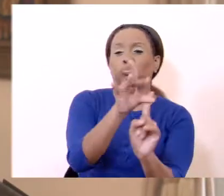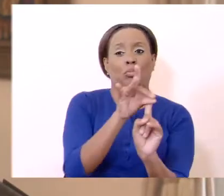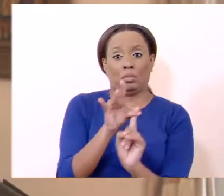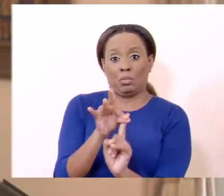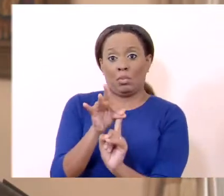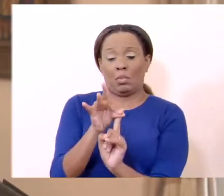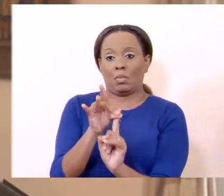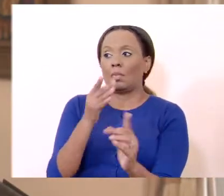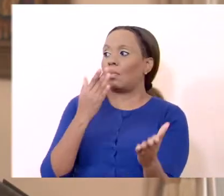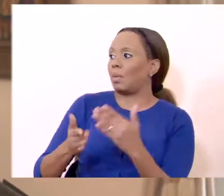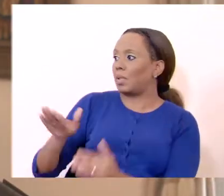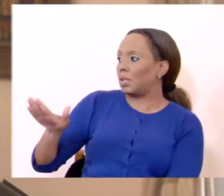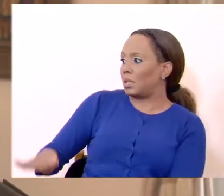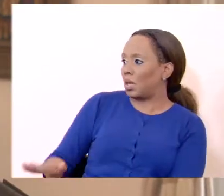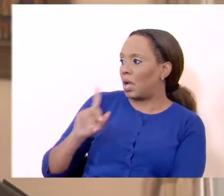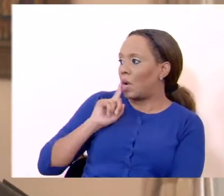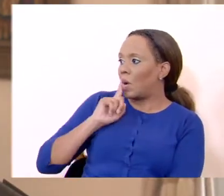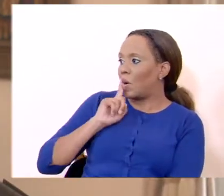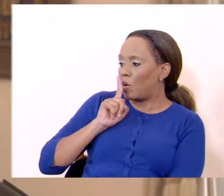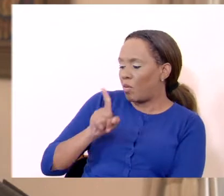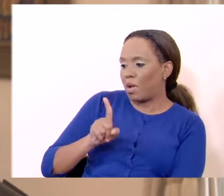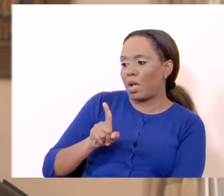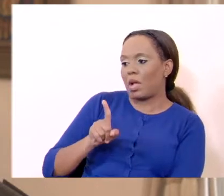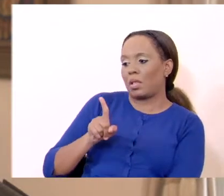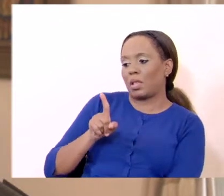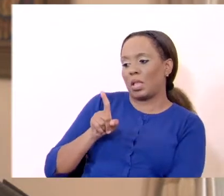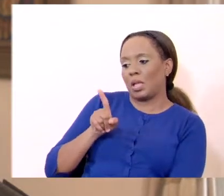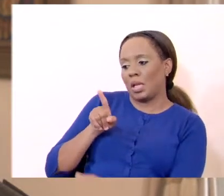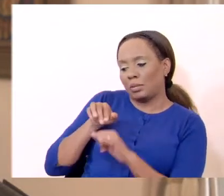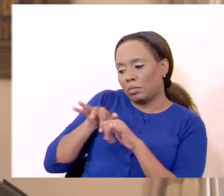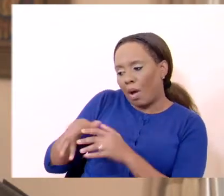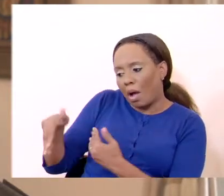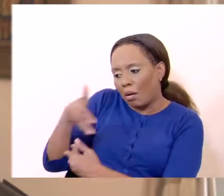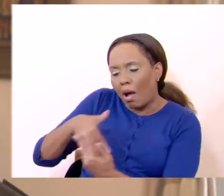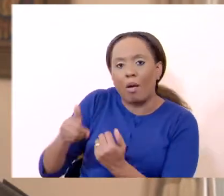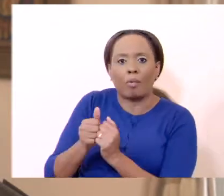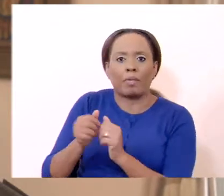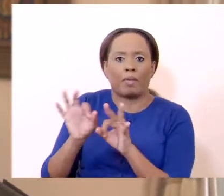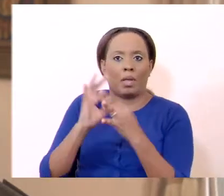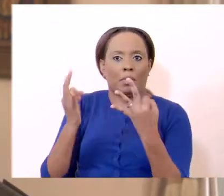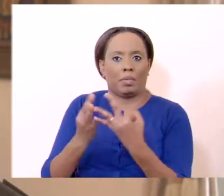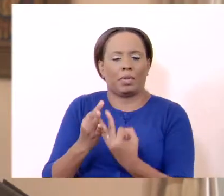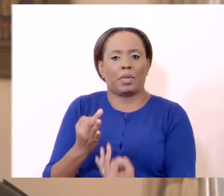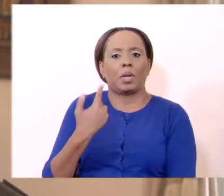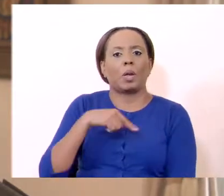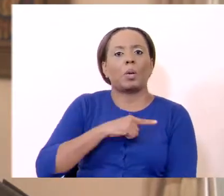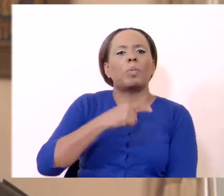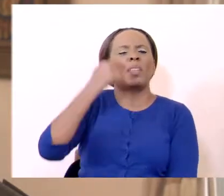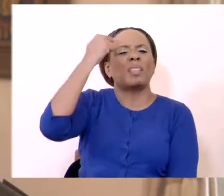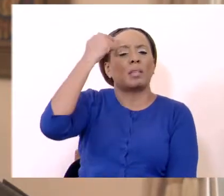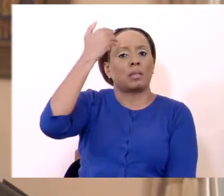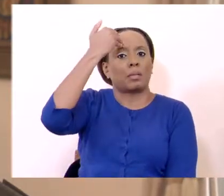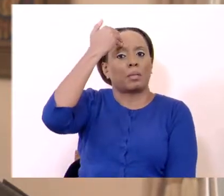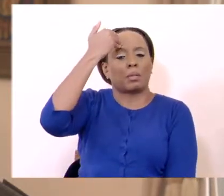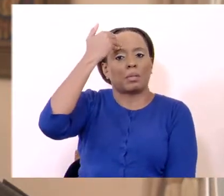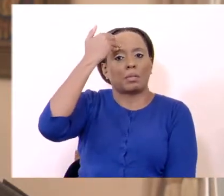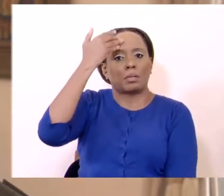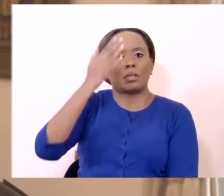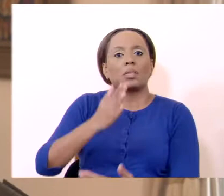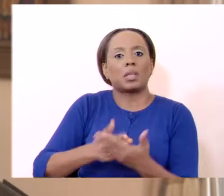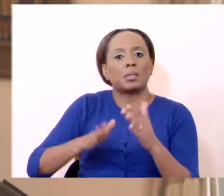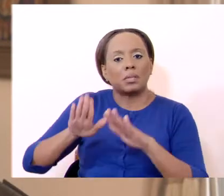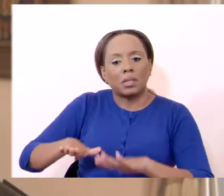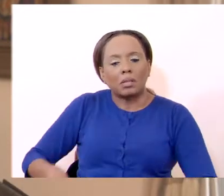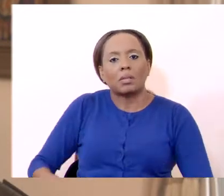that the child might have been exposed. Now, we think we know that some children are particularly